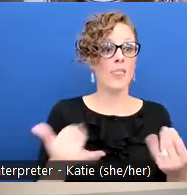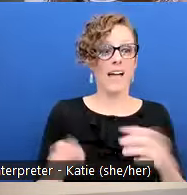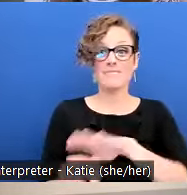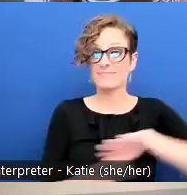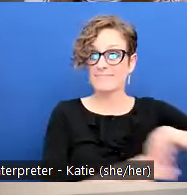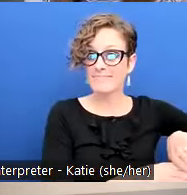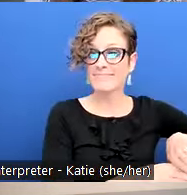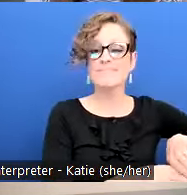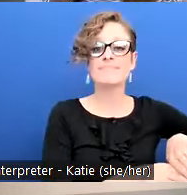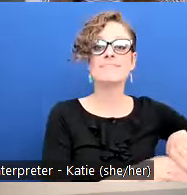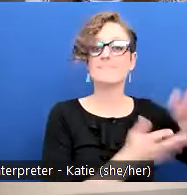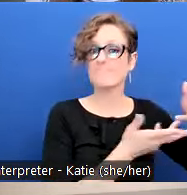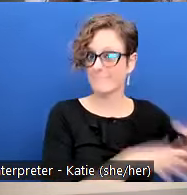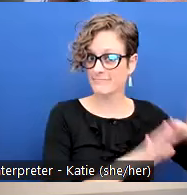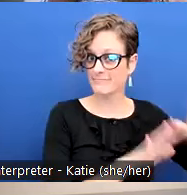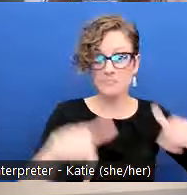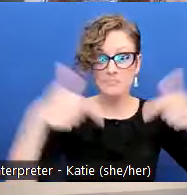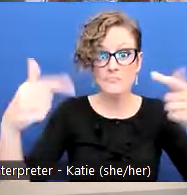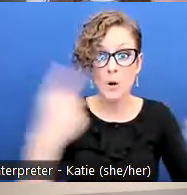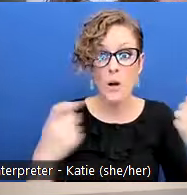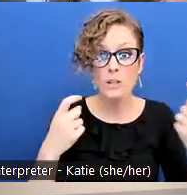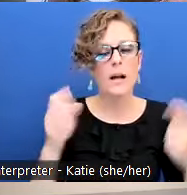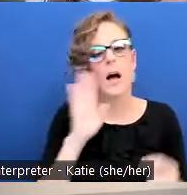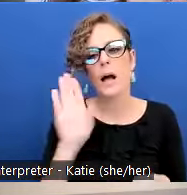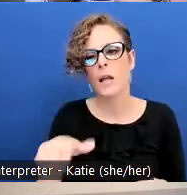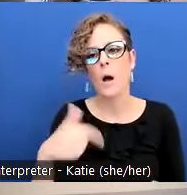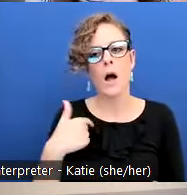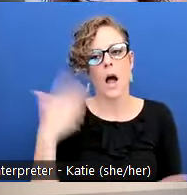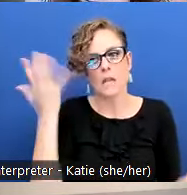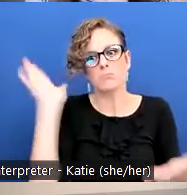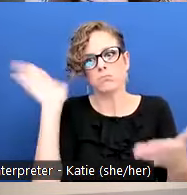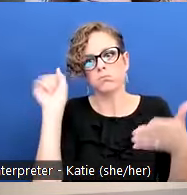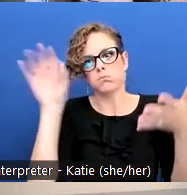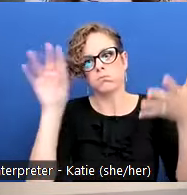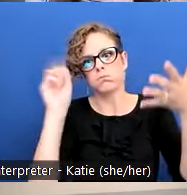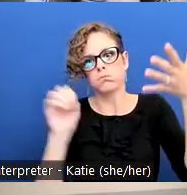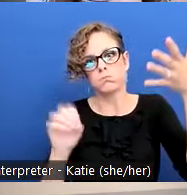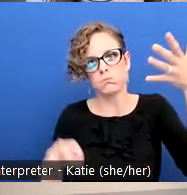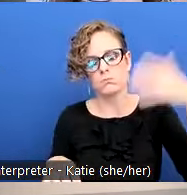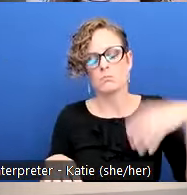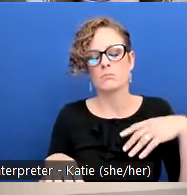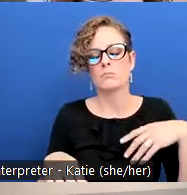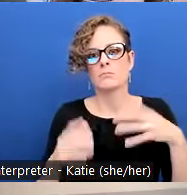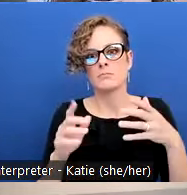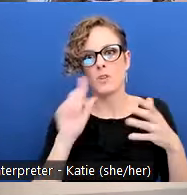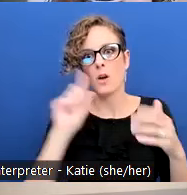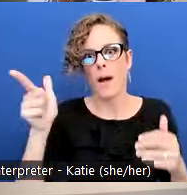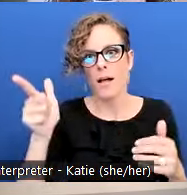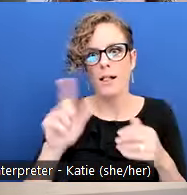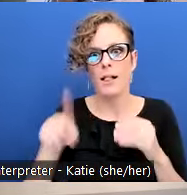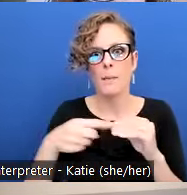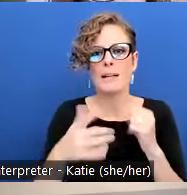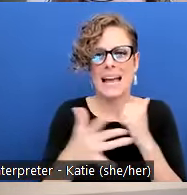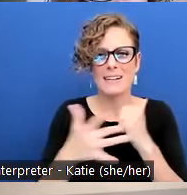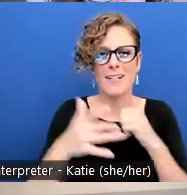see if there are any questions. I know that was just me talking at you for a while about some technical